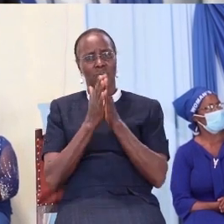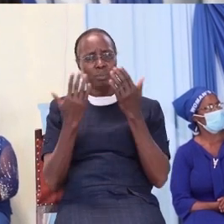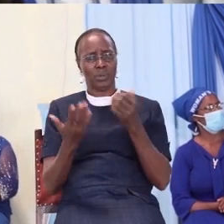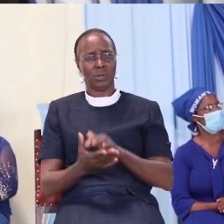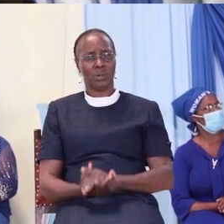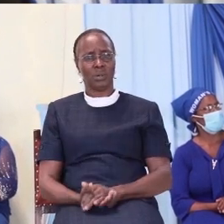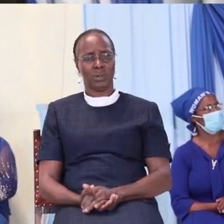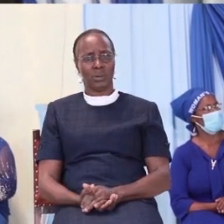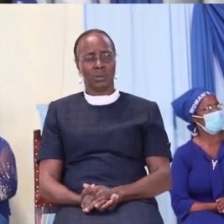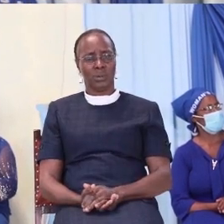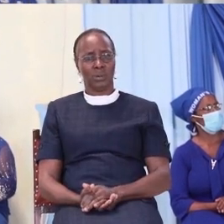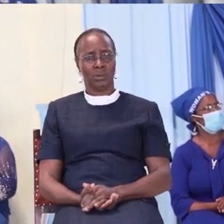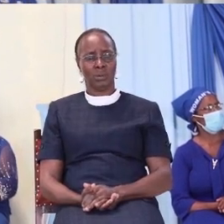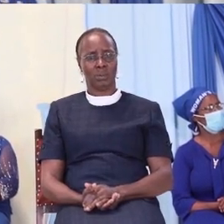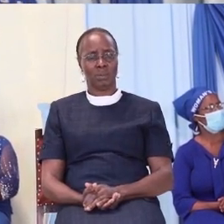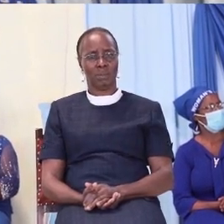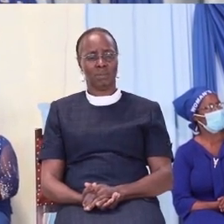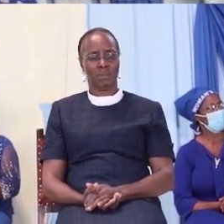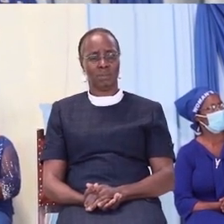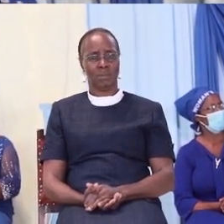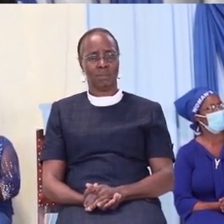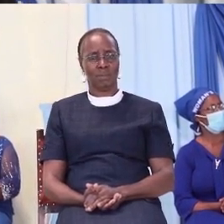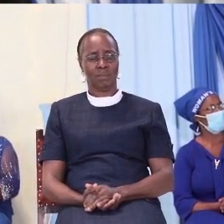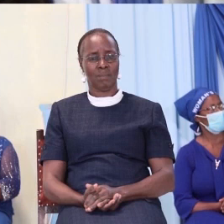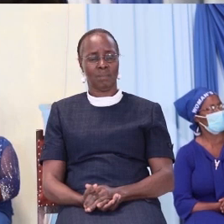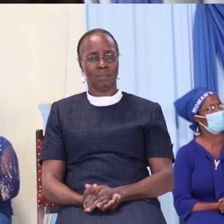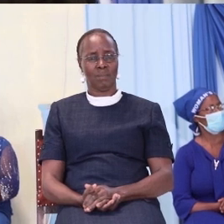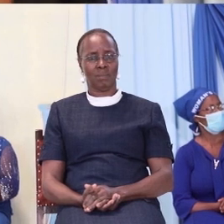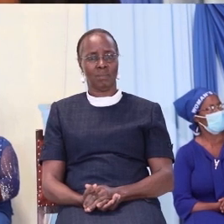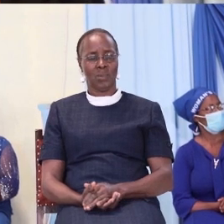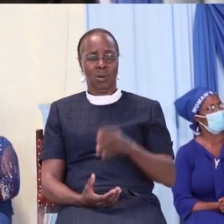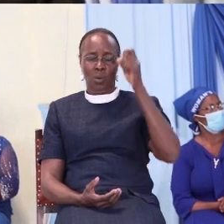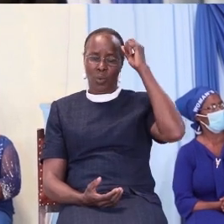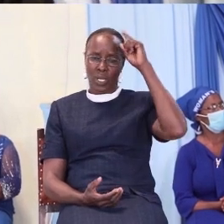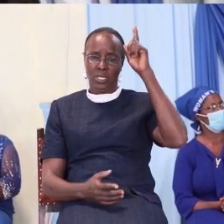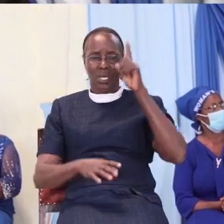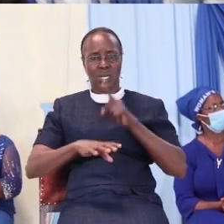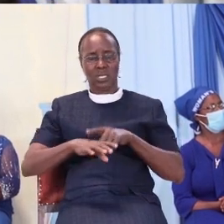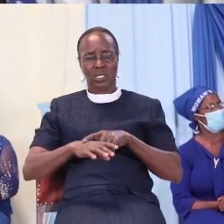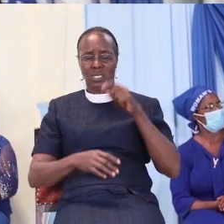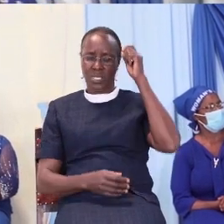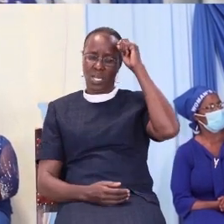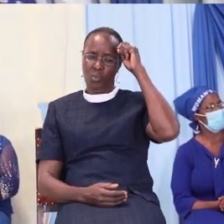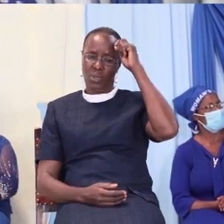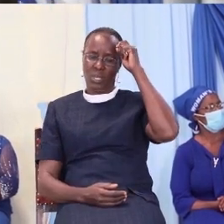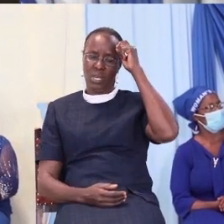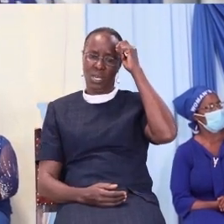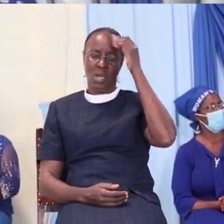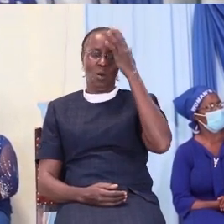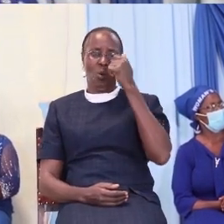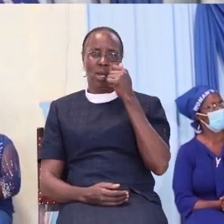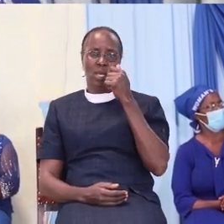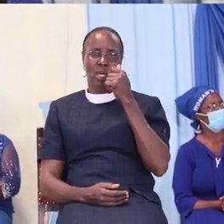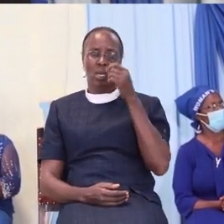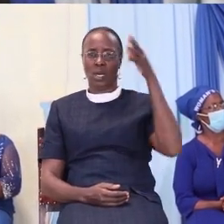And it is also very clear when we think of why God chose the